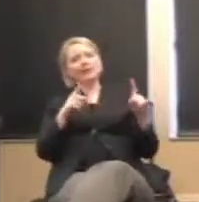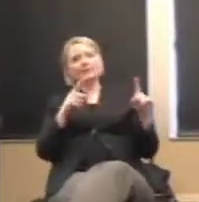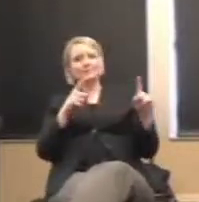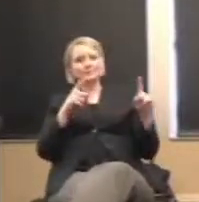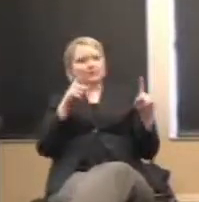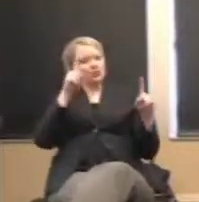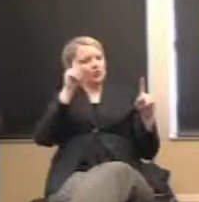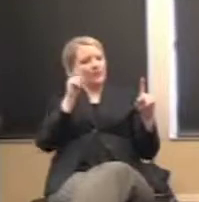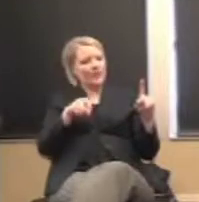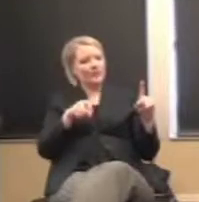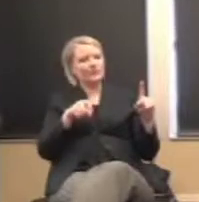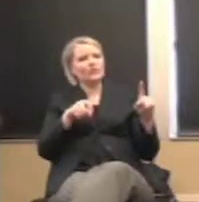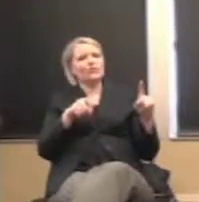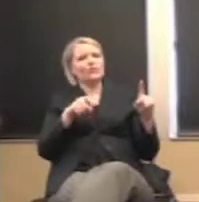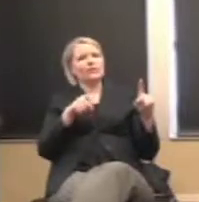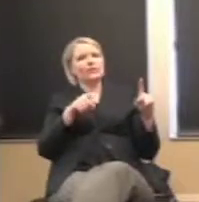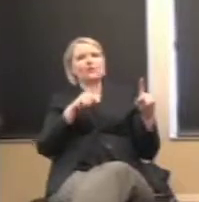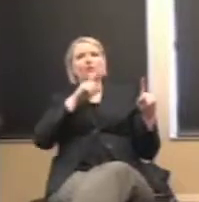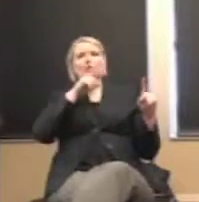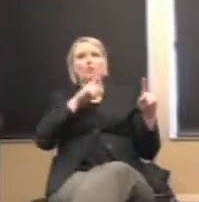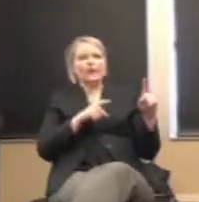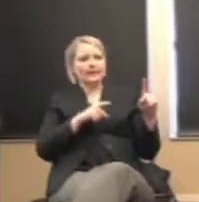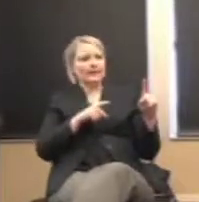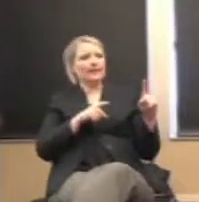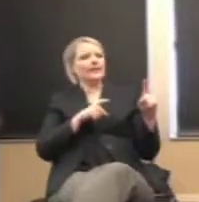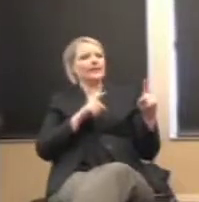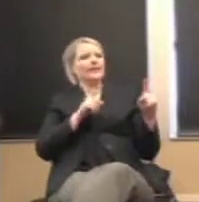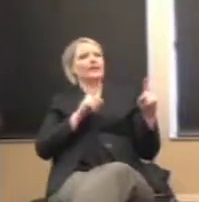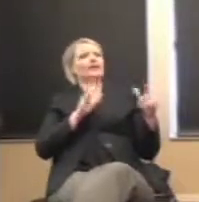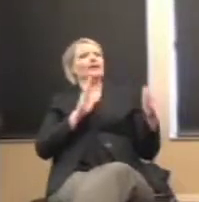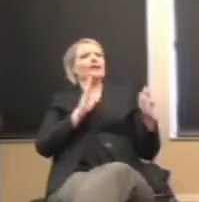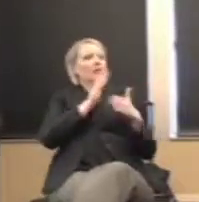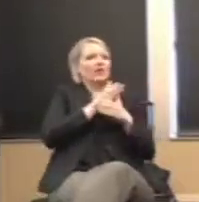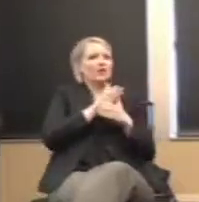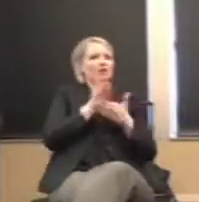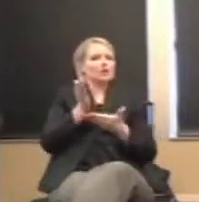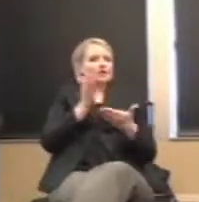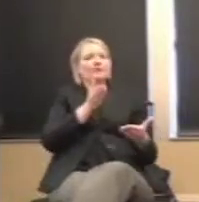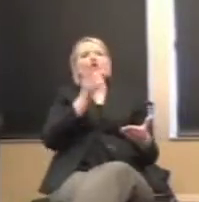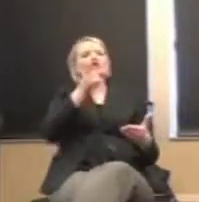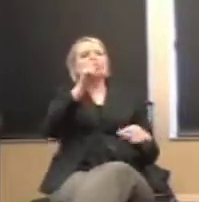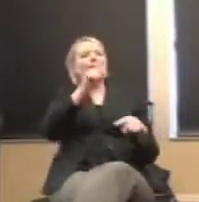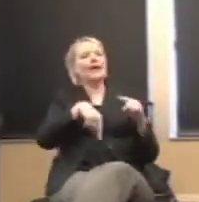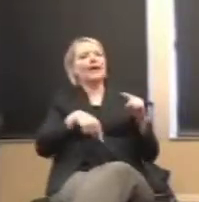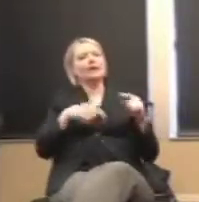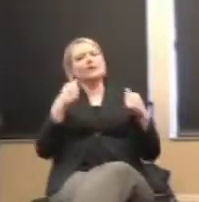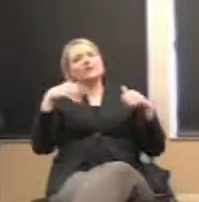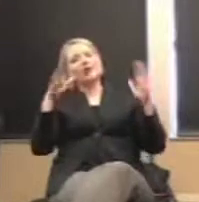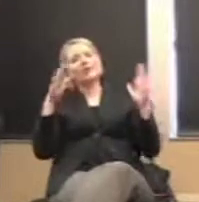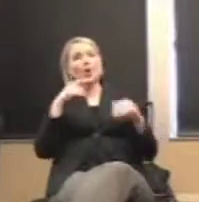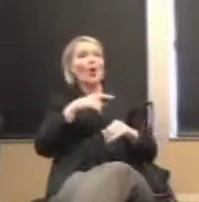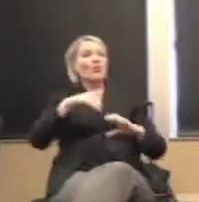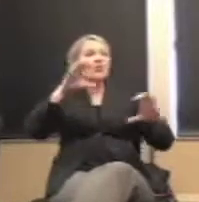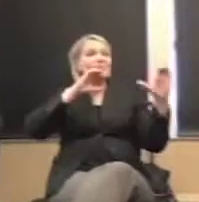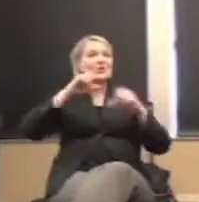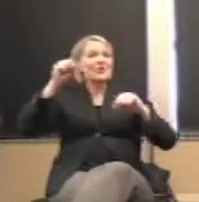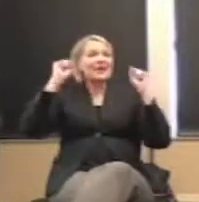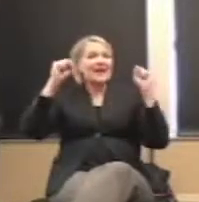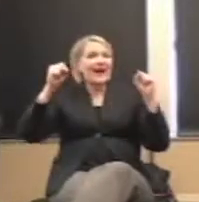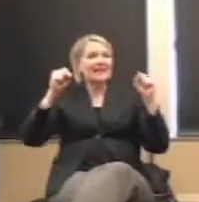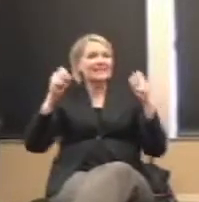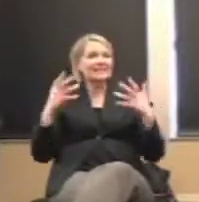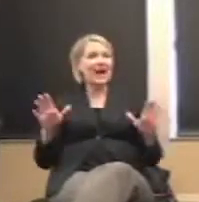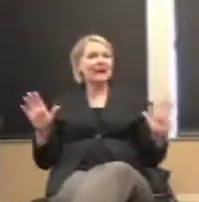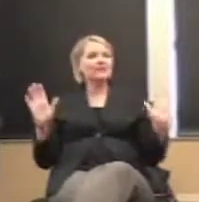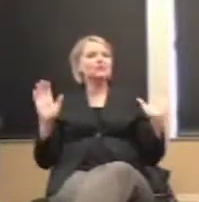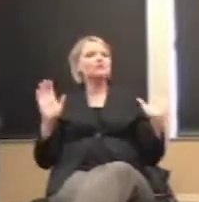real fidelity of intervention delivery, where you're not just going to give in because, hey, they're communicating with me, it's awesome, I'm going to give them